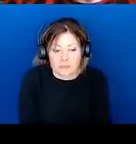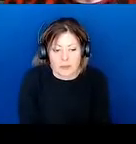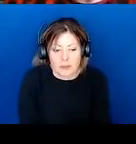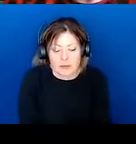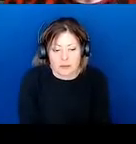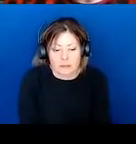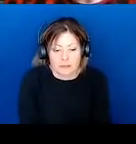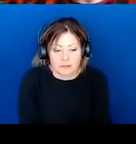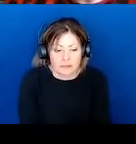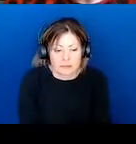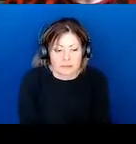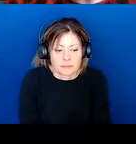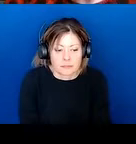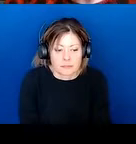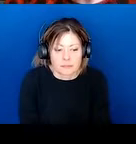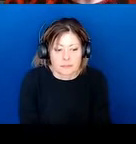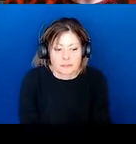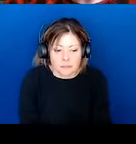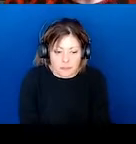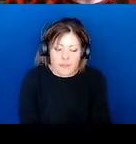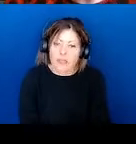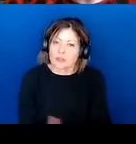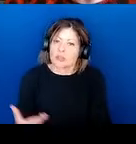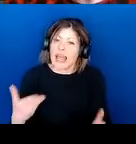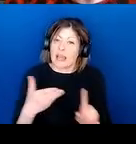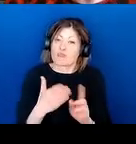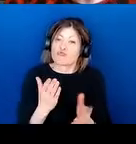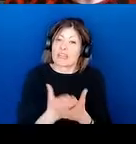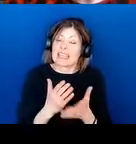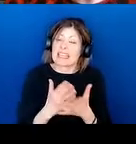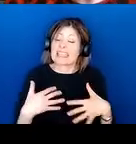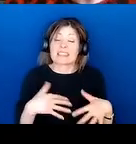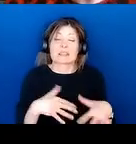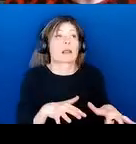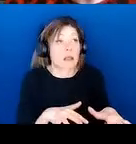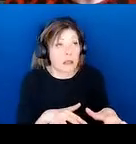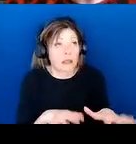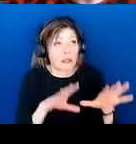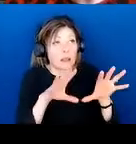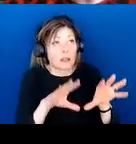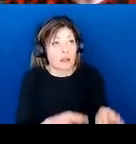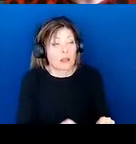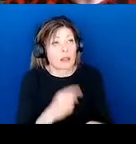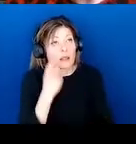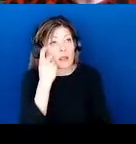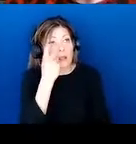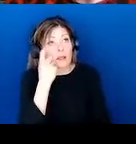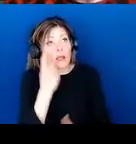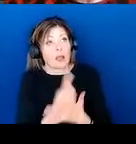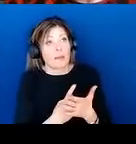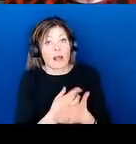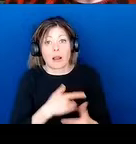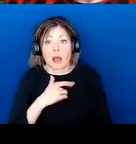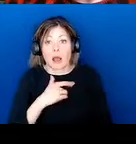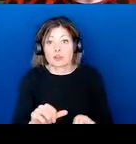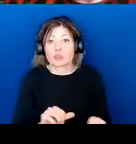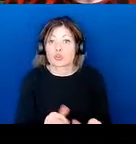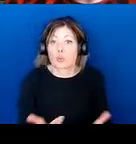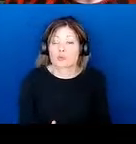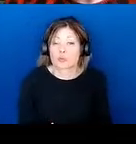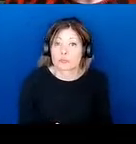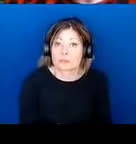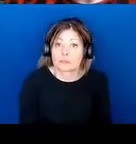designed to cause visitors to pause and reflect on the transience of life. It was based